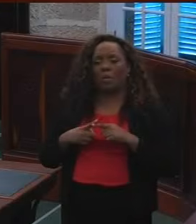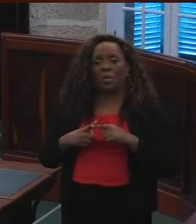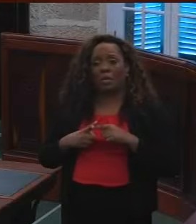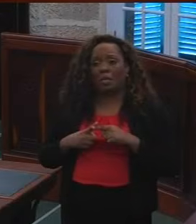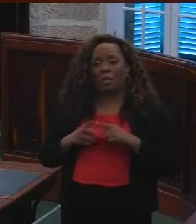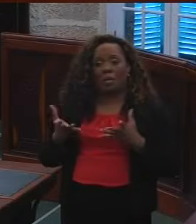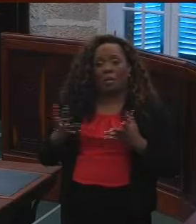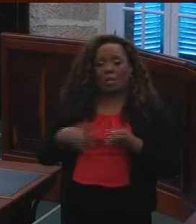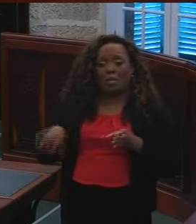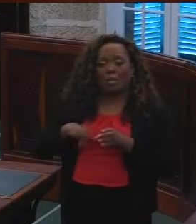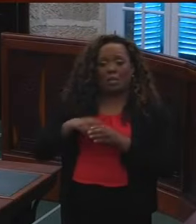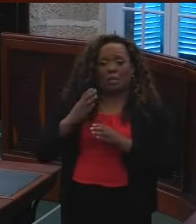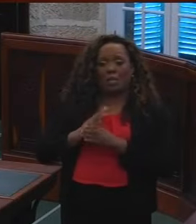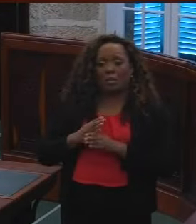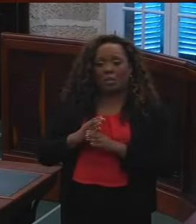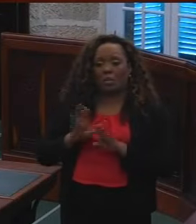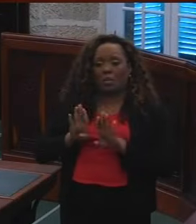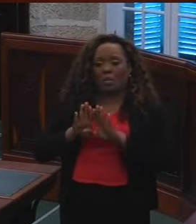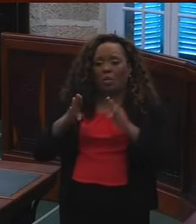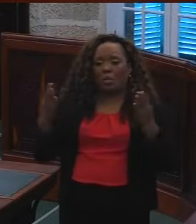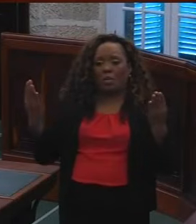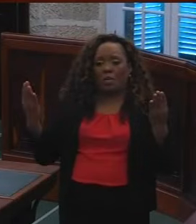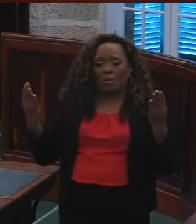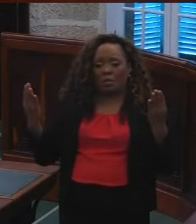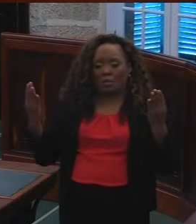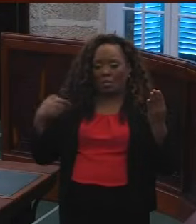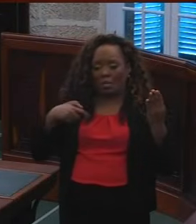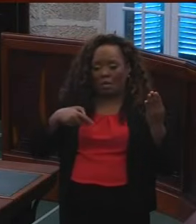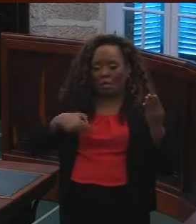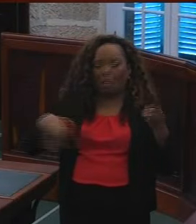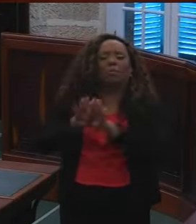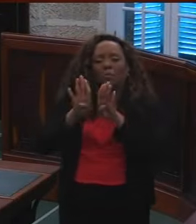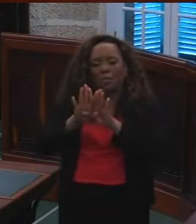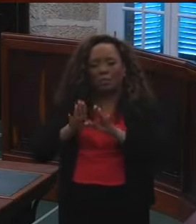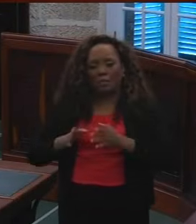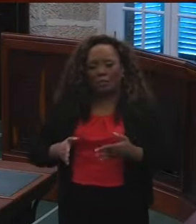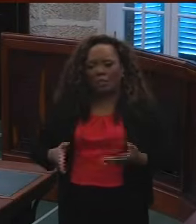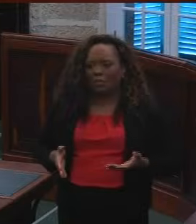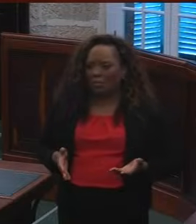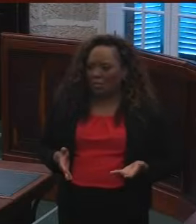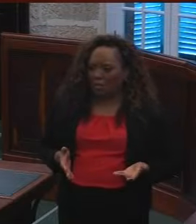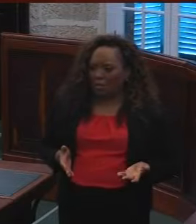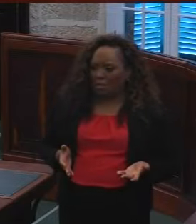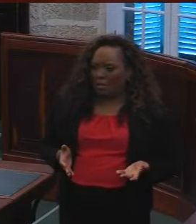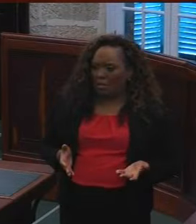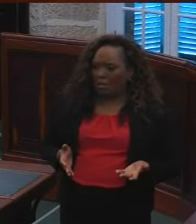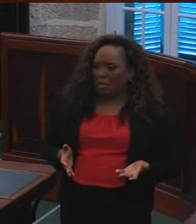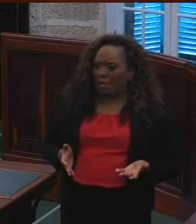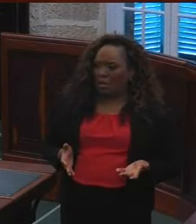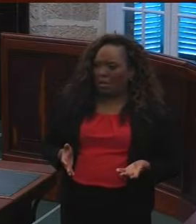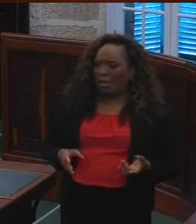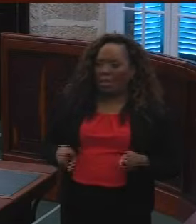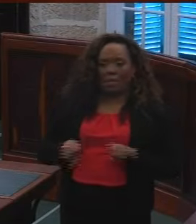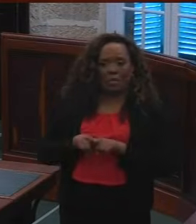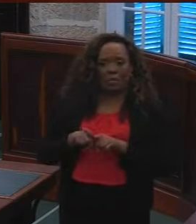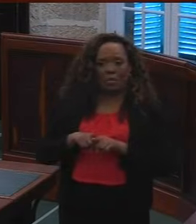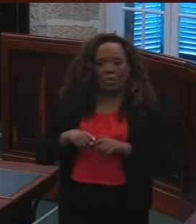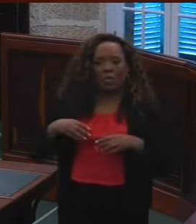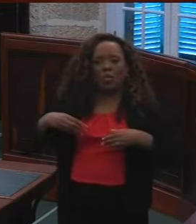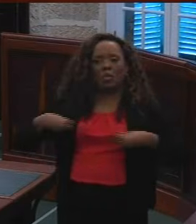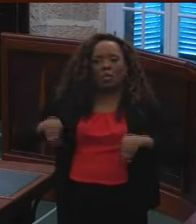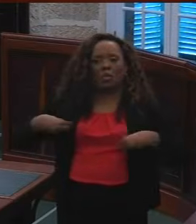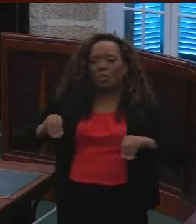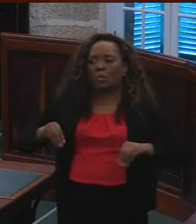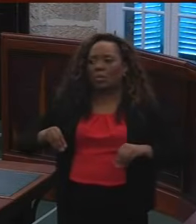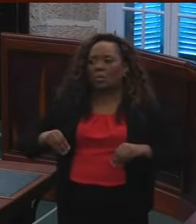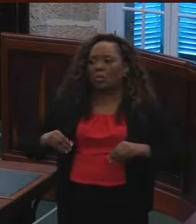buses. They come in really fast. Not in your buses, praise the Lord. But you see it sometimes even in stores. You step in and before you